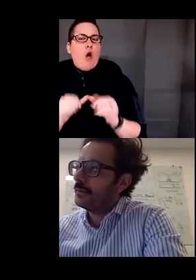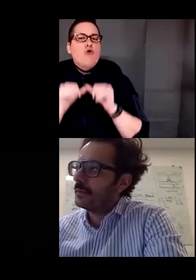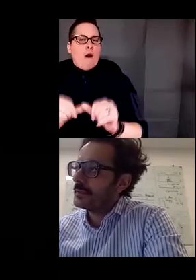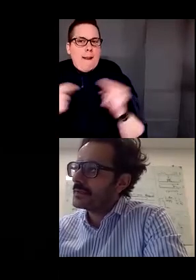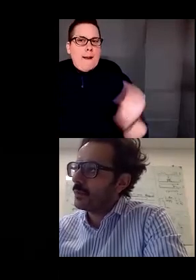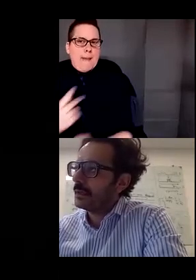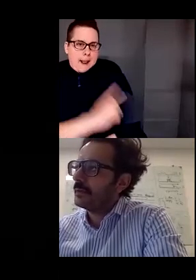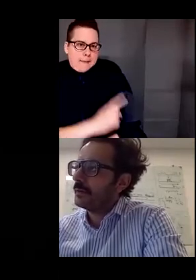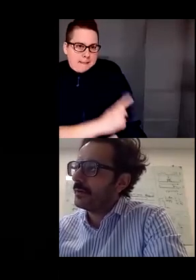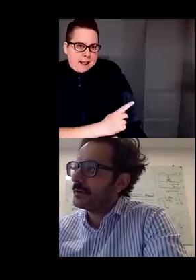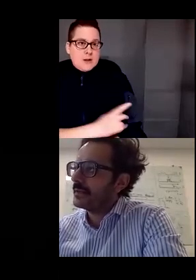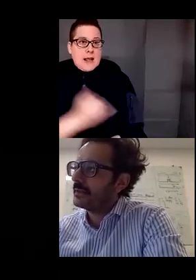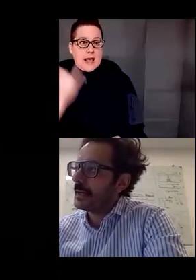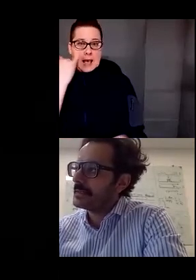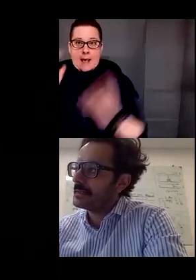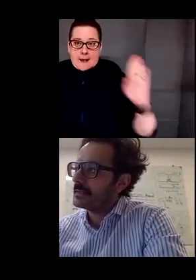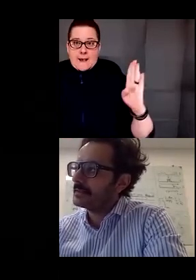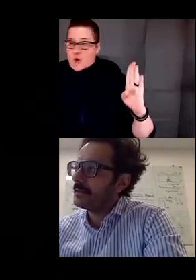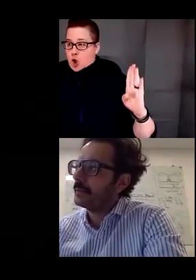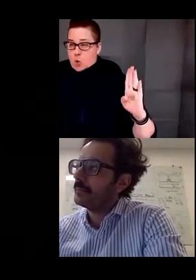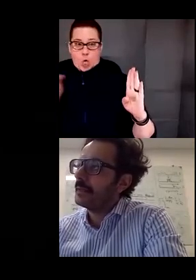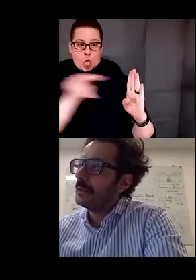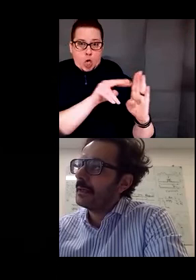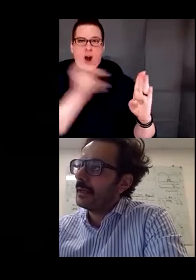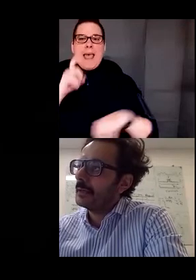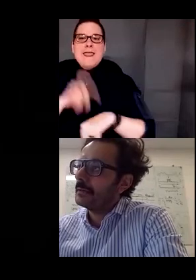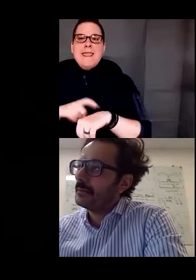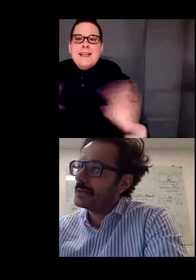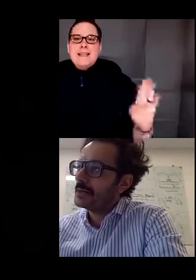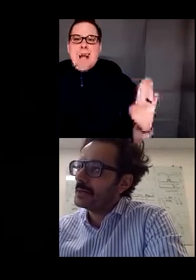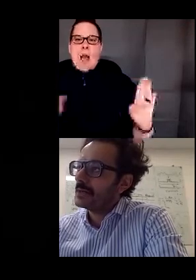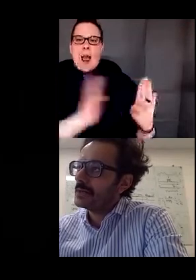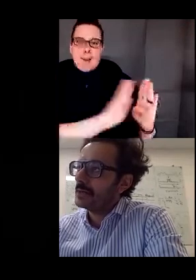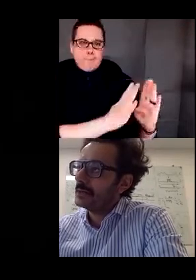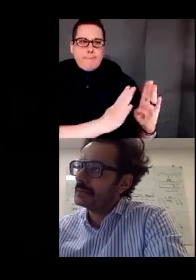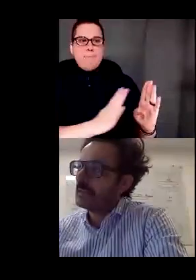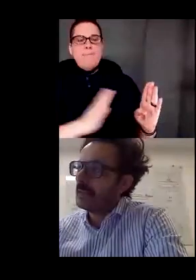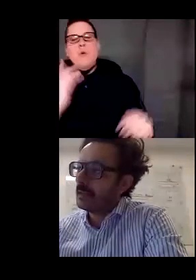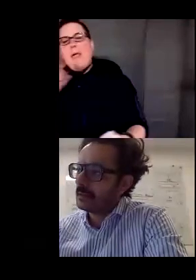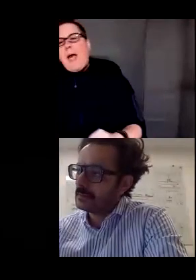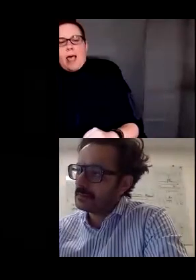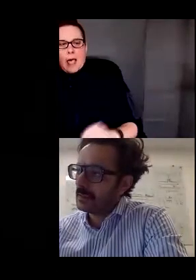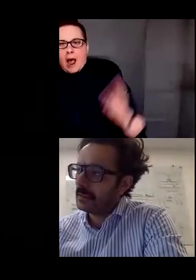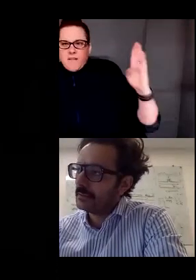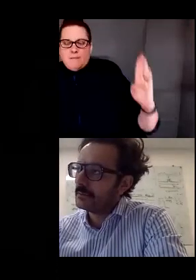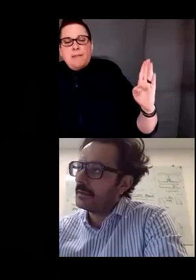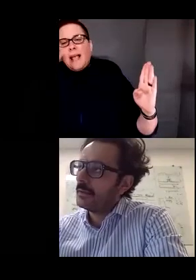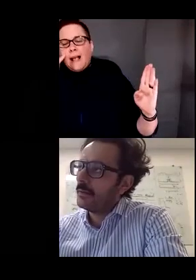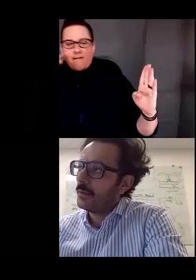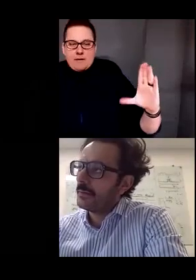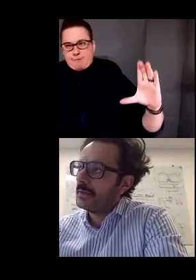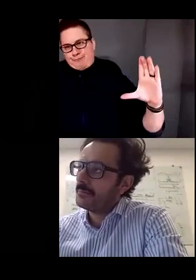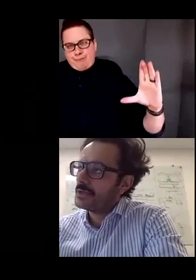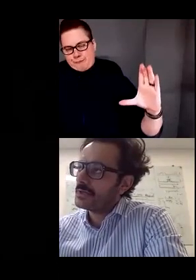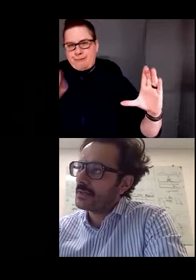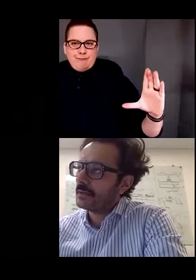you look this way on the horizontal axis, this is time. And imagine here there is a scale like this scale here,